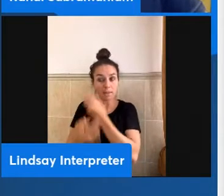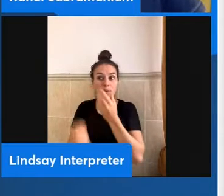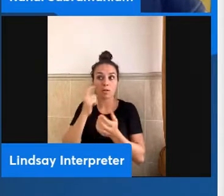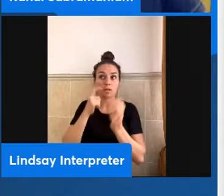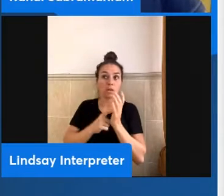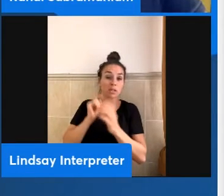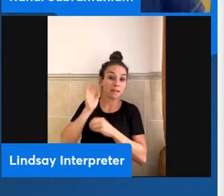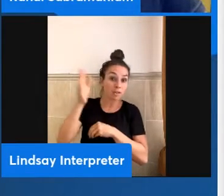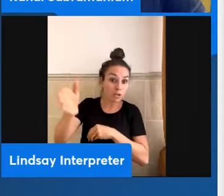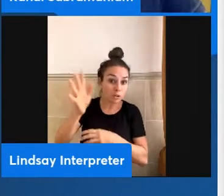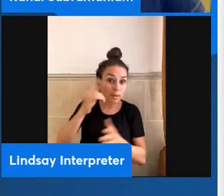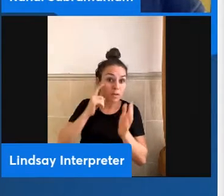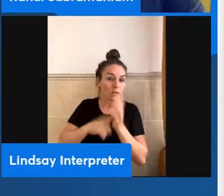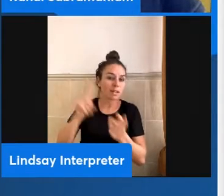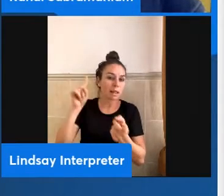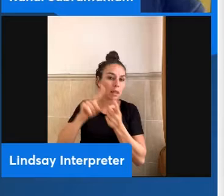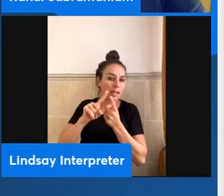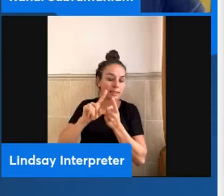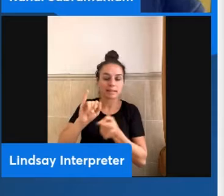even less instance types as